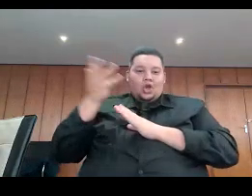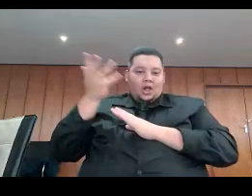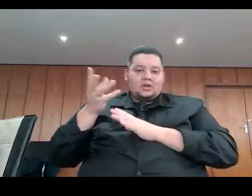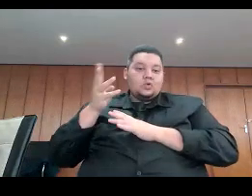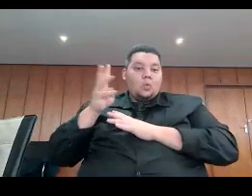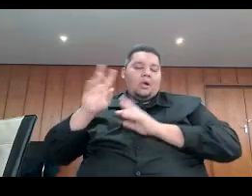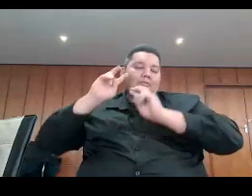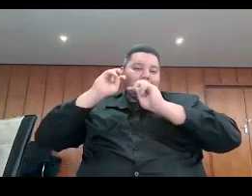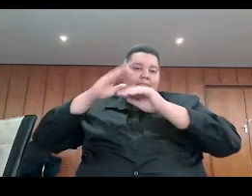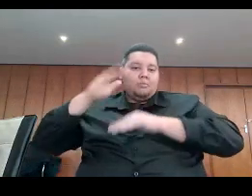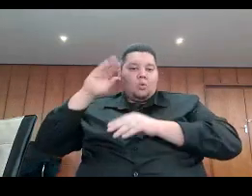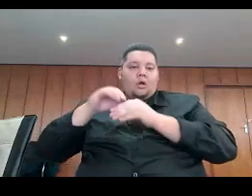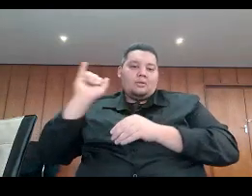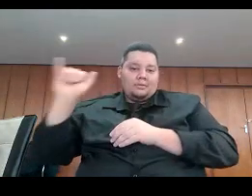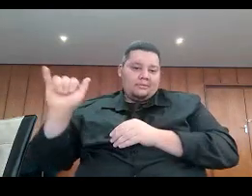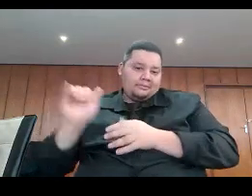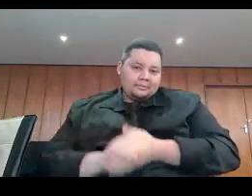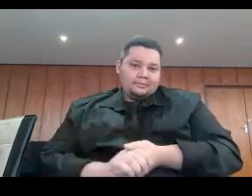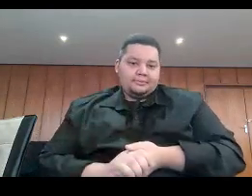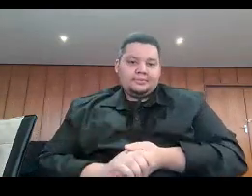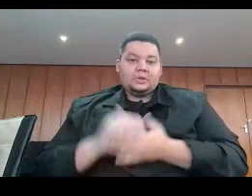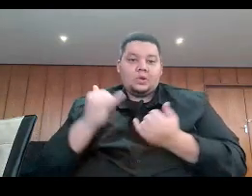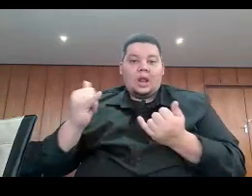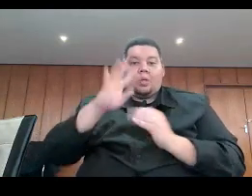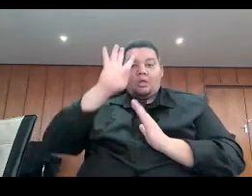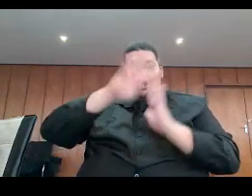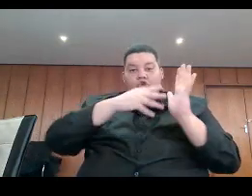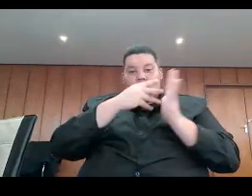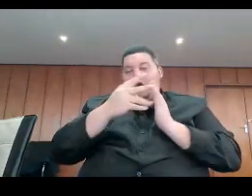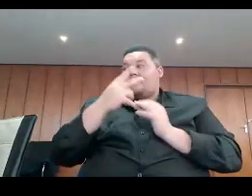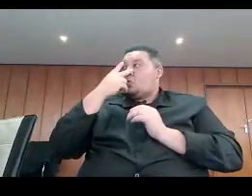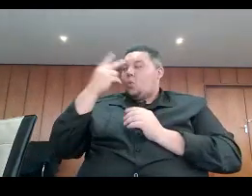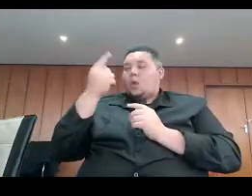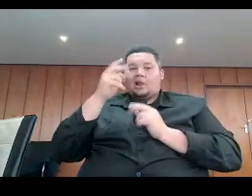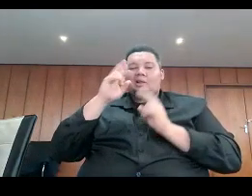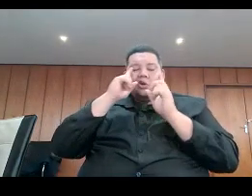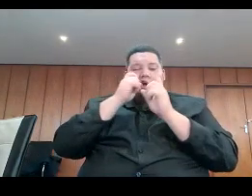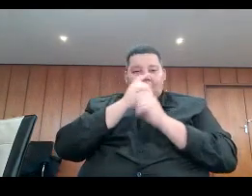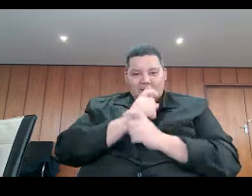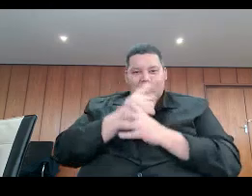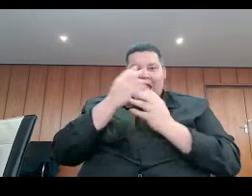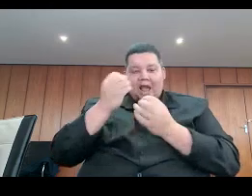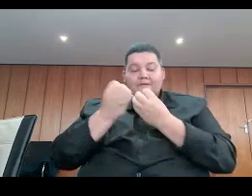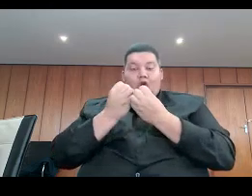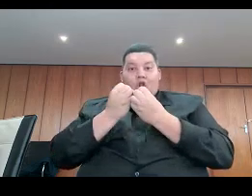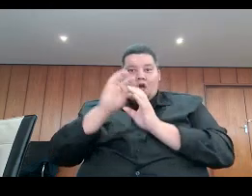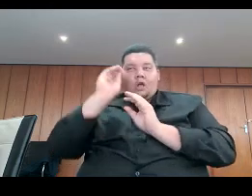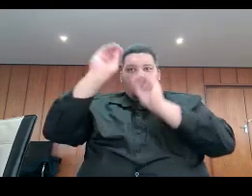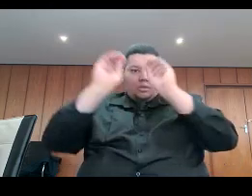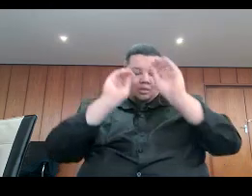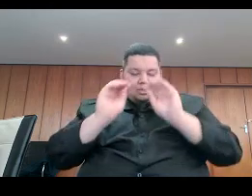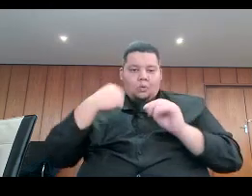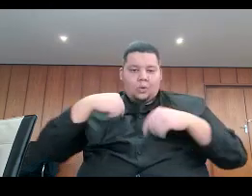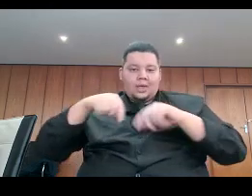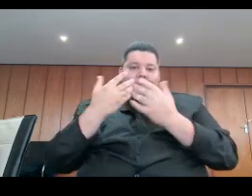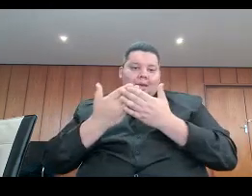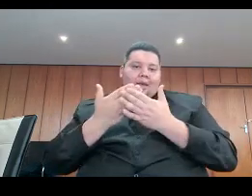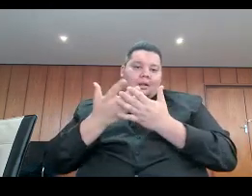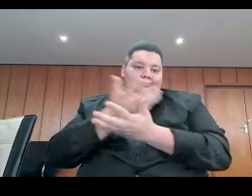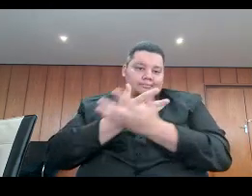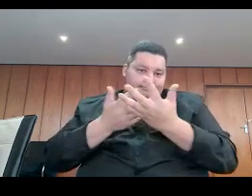to work a lot more on them. Now, the graph looks quite complex, and it's got a lot there that we can talk